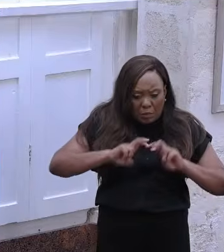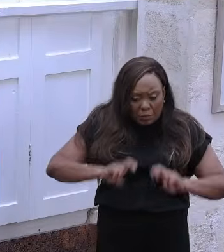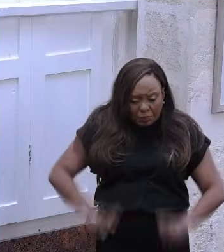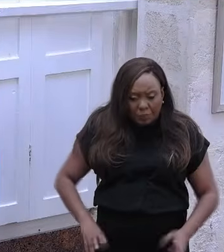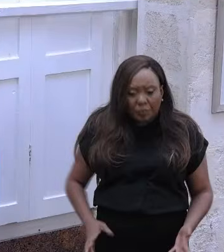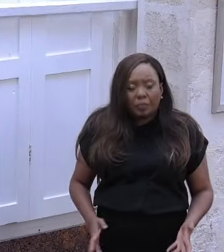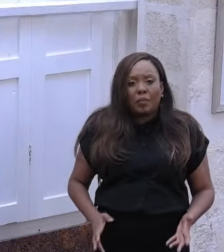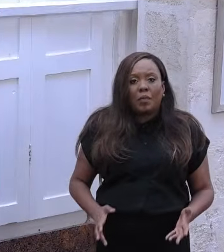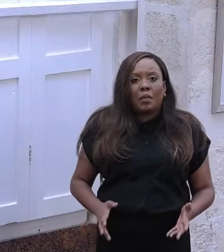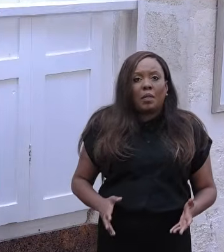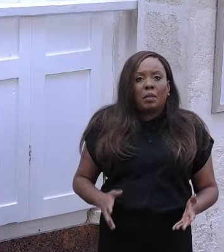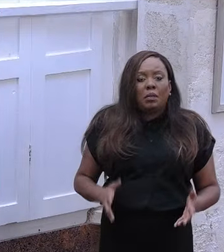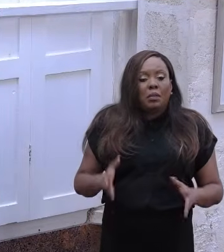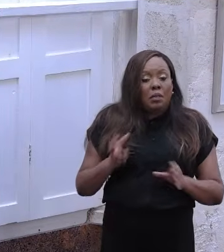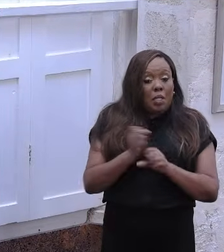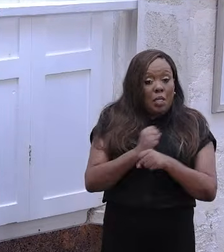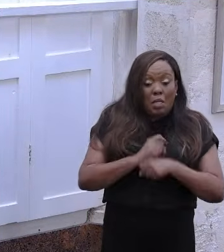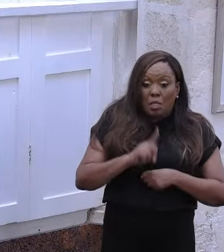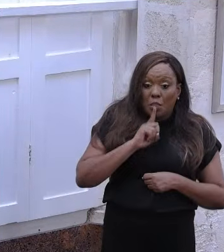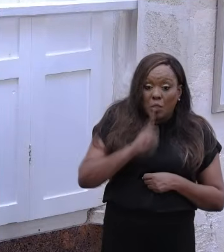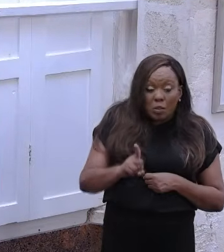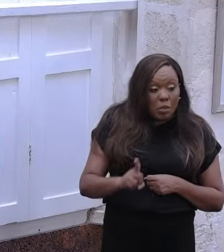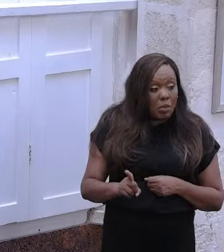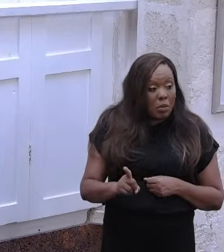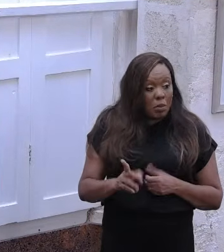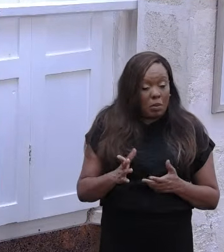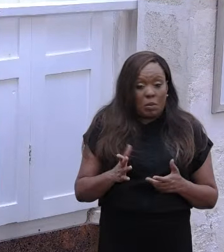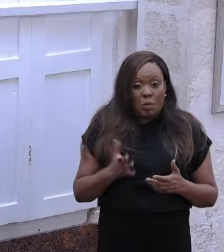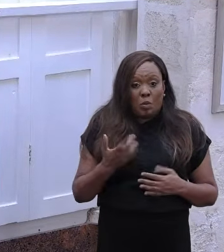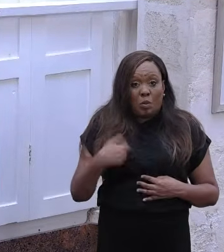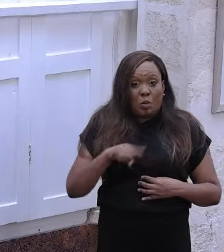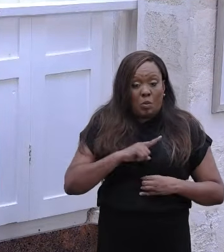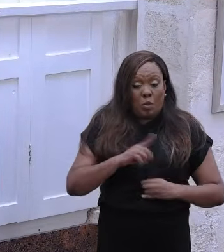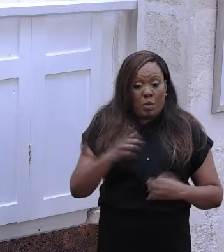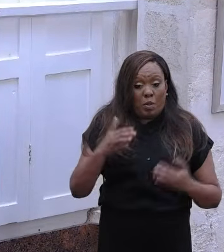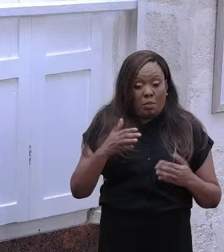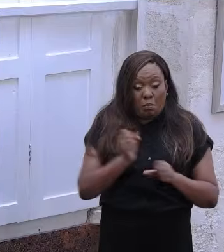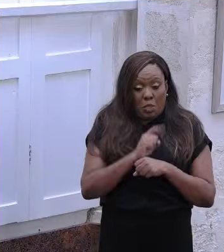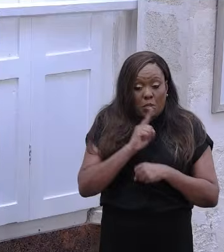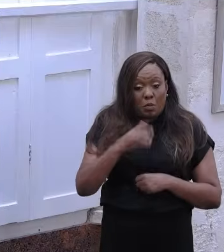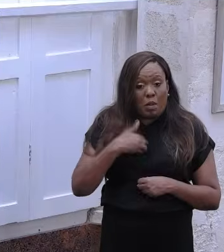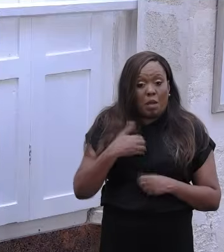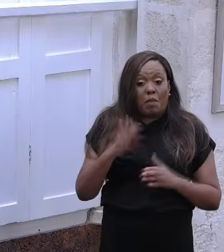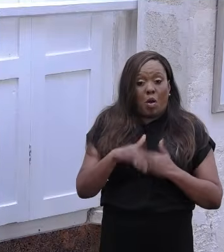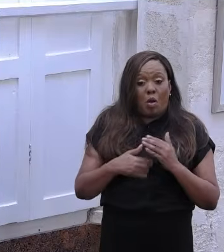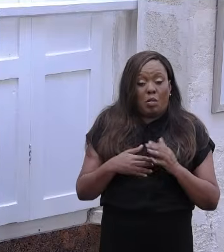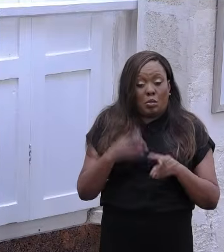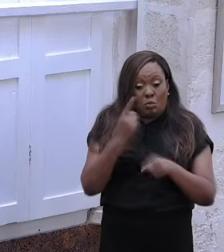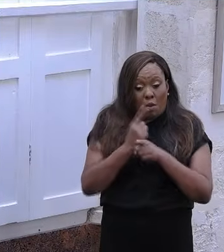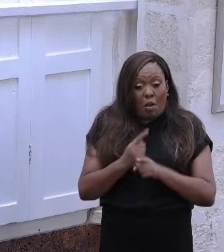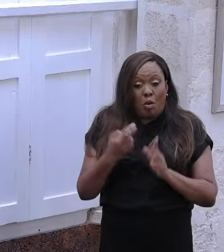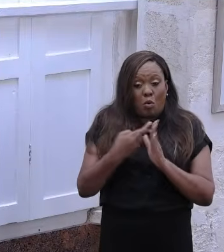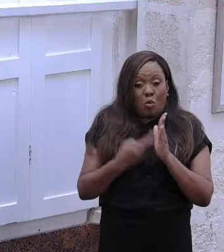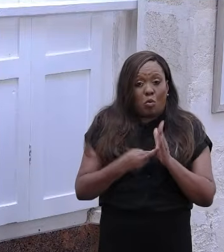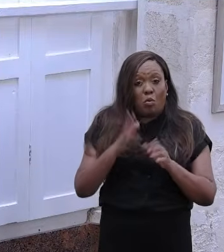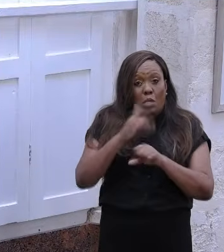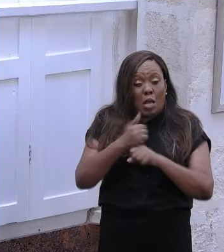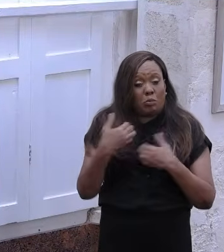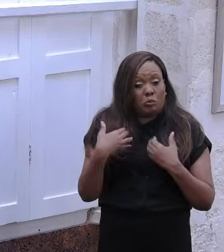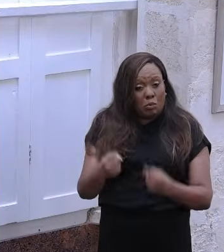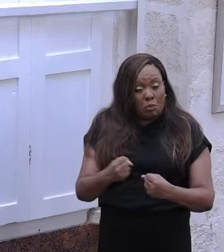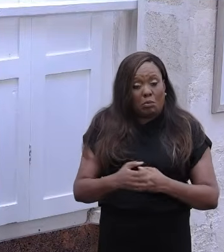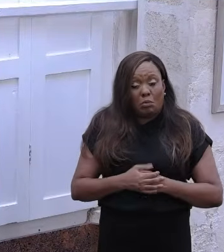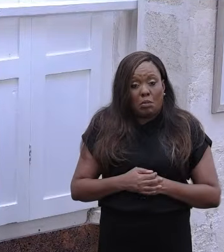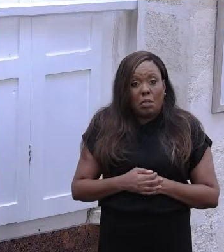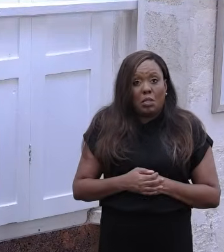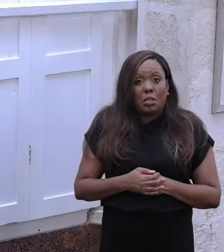an unintended loophole in that way. And secondly, I want to remind us that, as I say, that